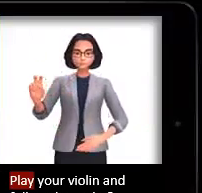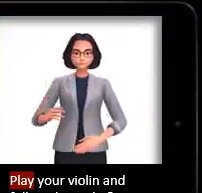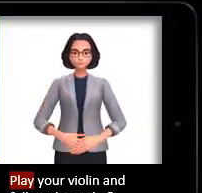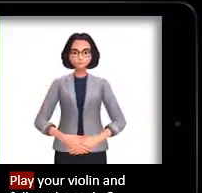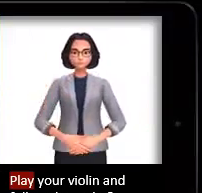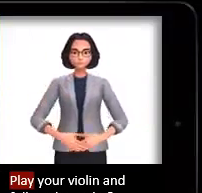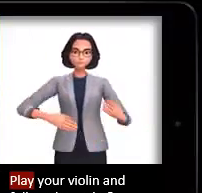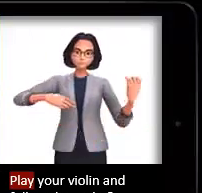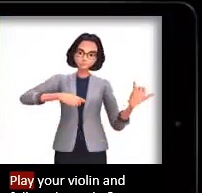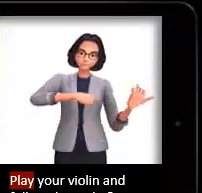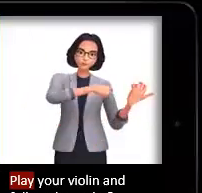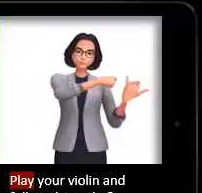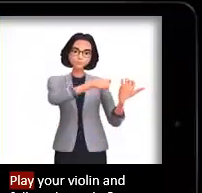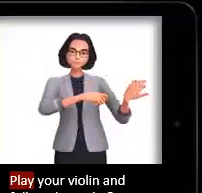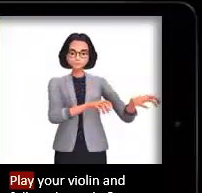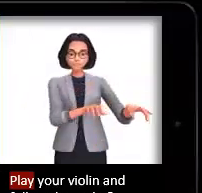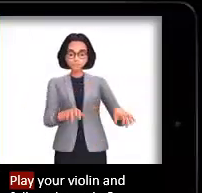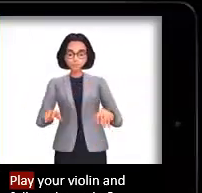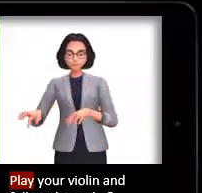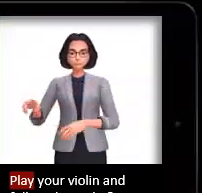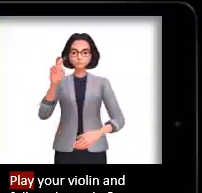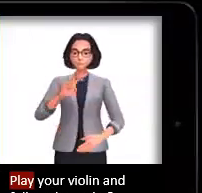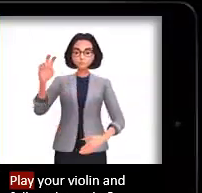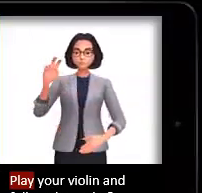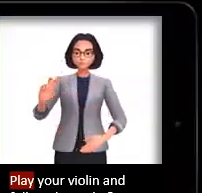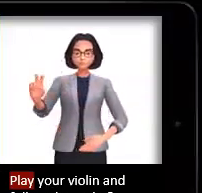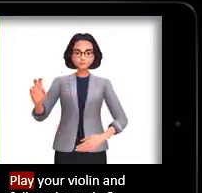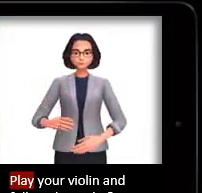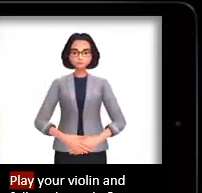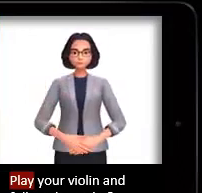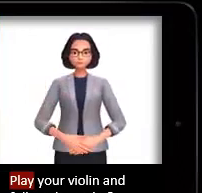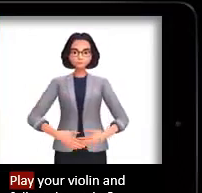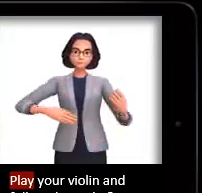communication. Haptic-based music training and enjoyment platform.